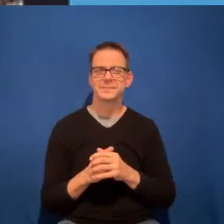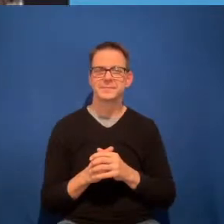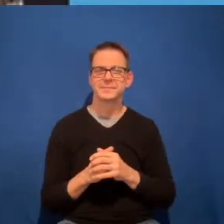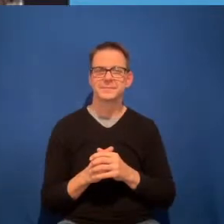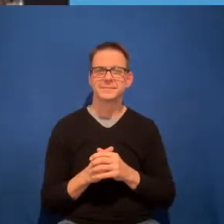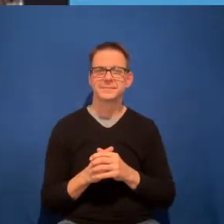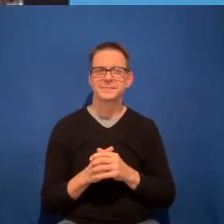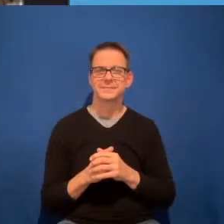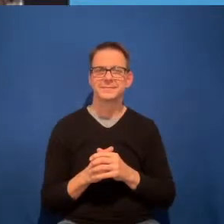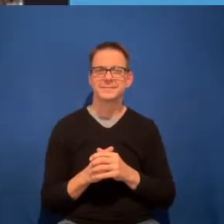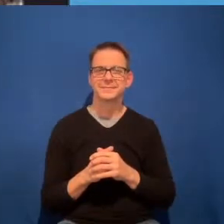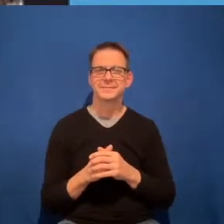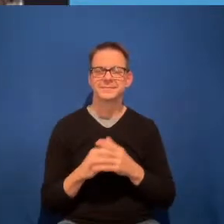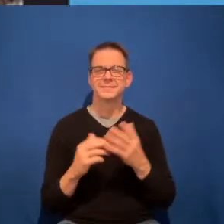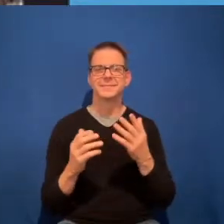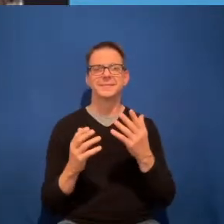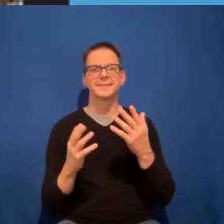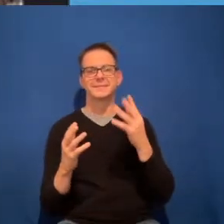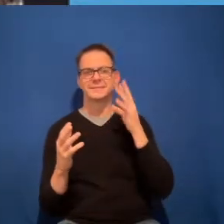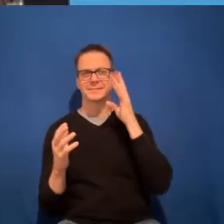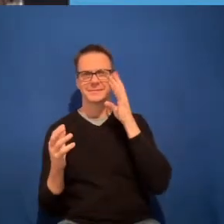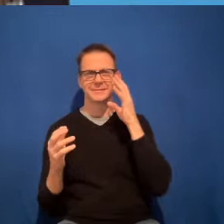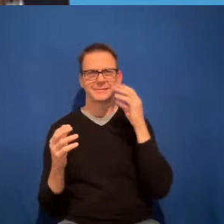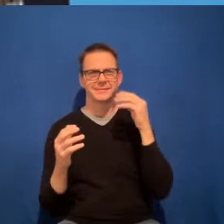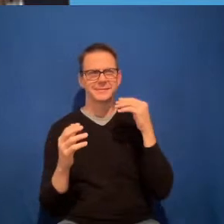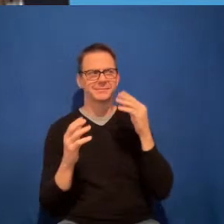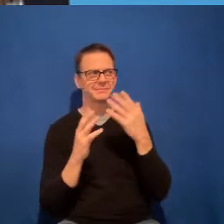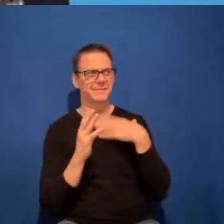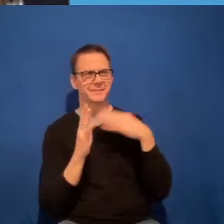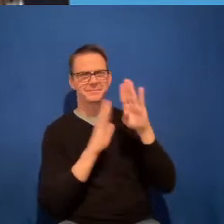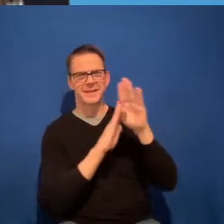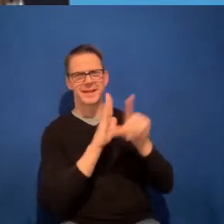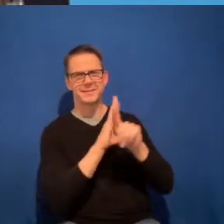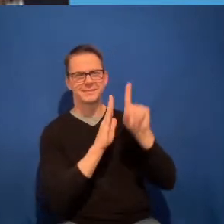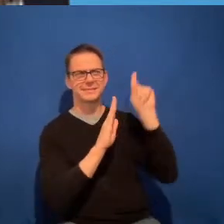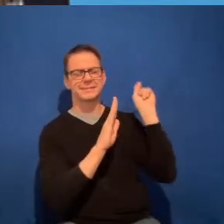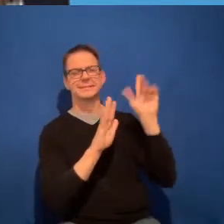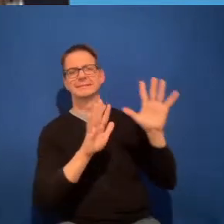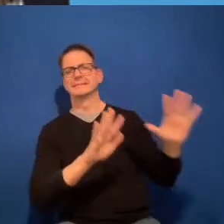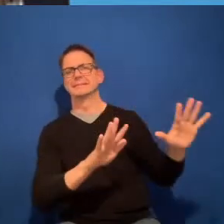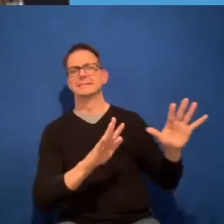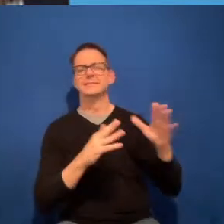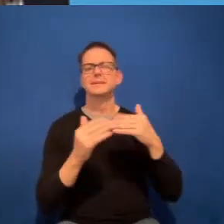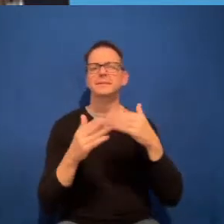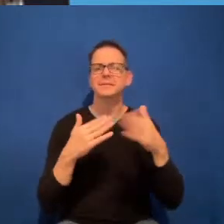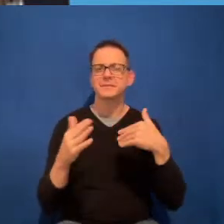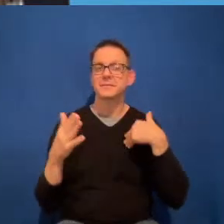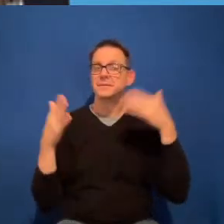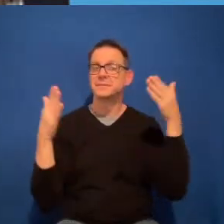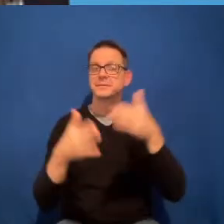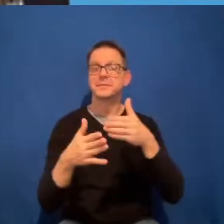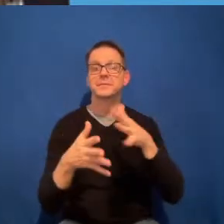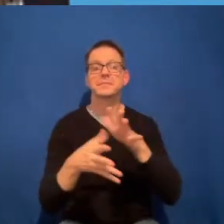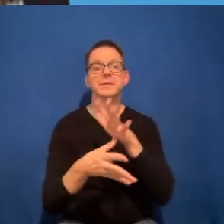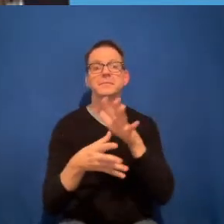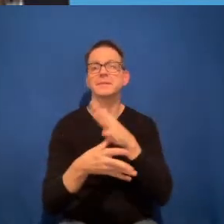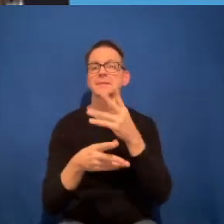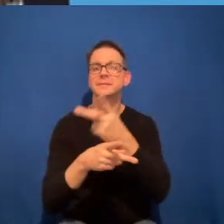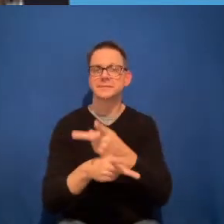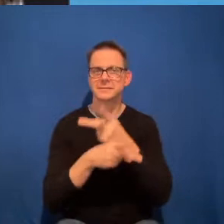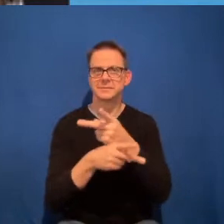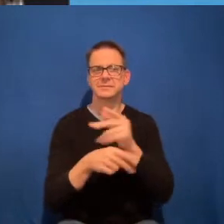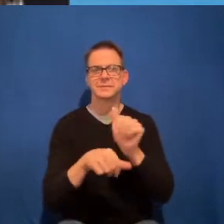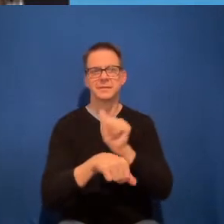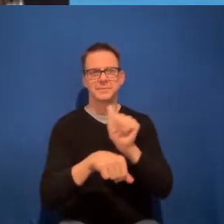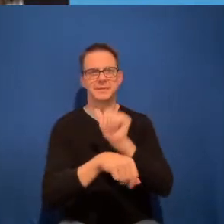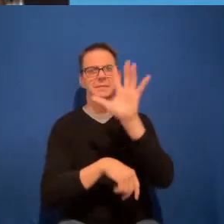today, apparently. Today we are going to be looking at primary care in Alberta. I think most Albertans know